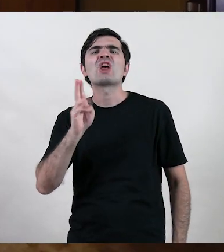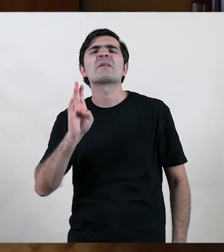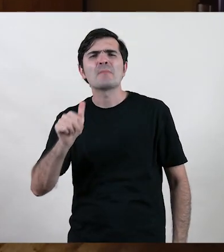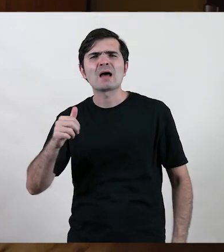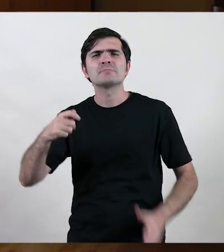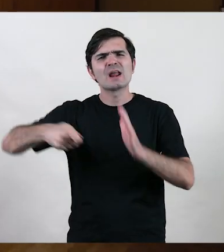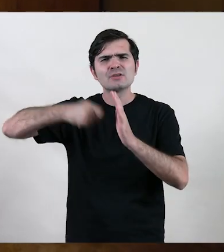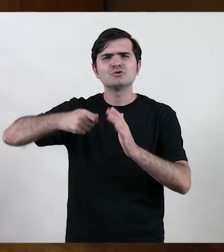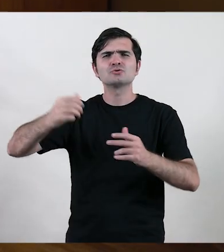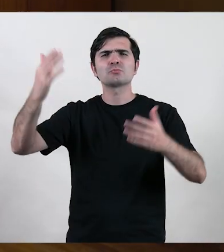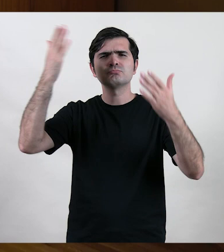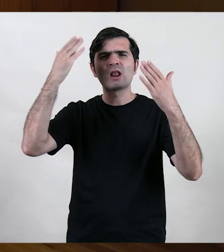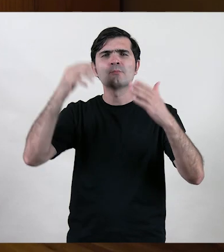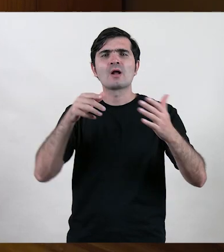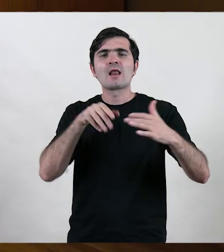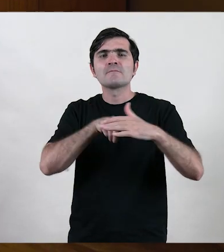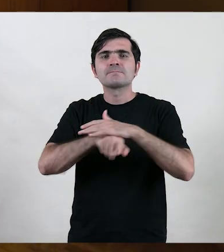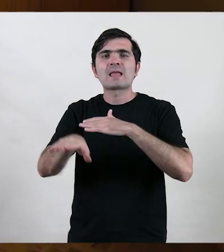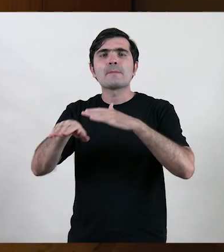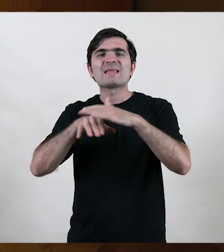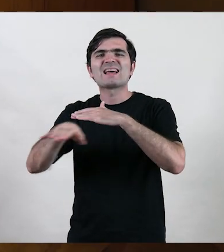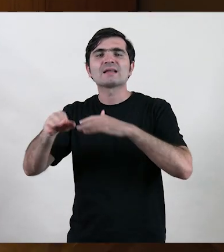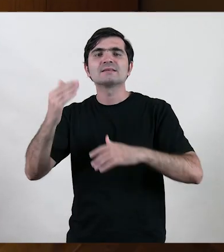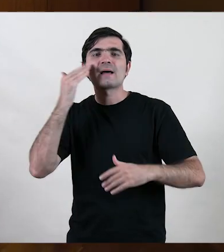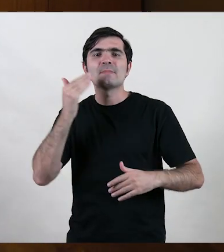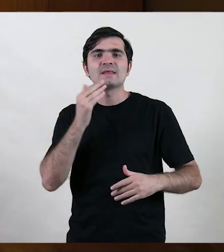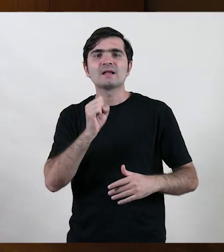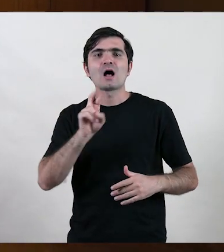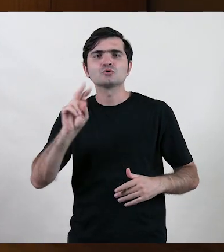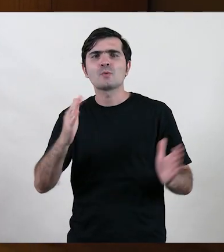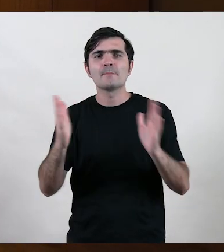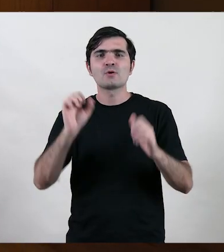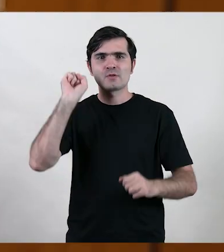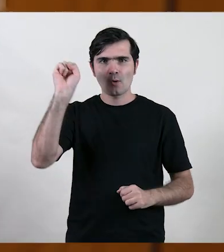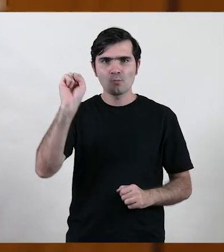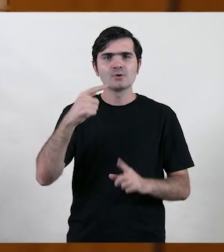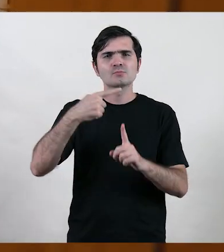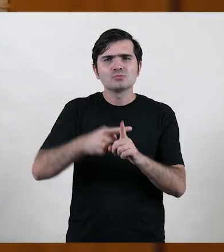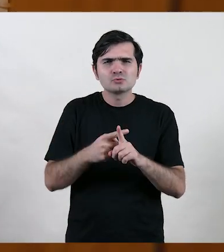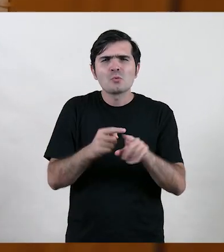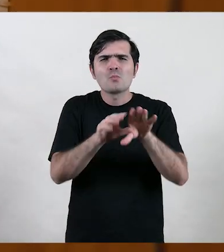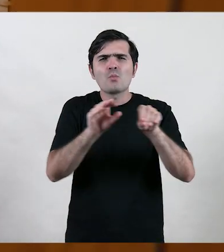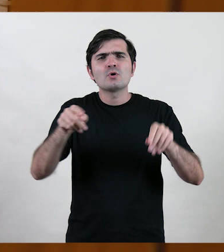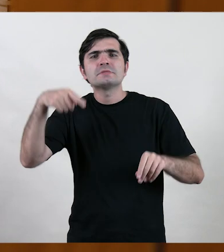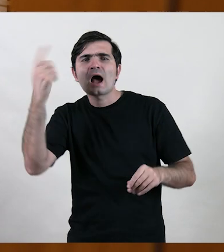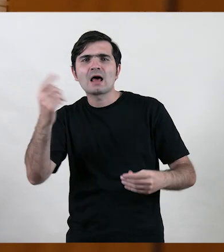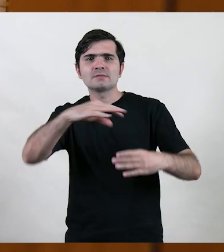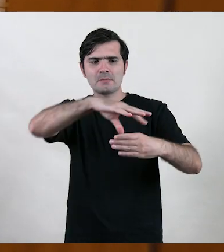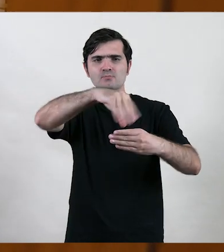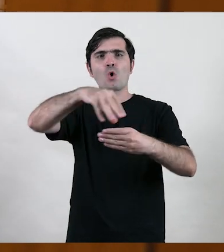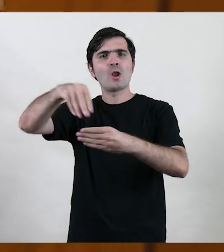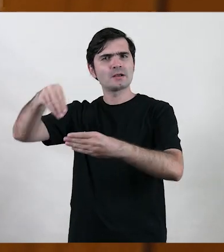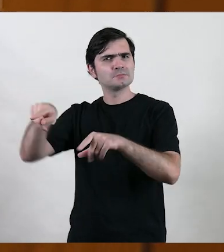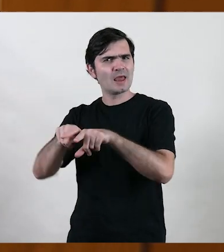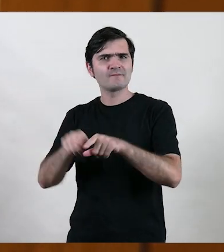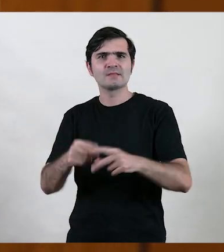a highly acclaimed theater director who emigrated to the United States of America during the communist era, as well as